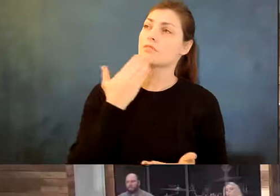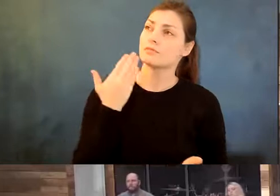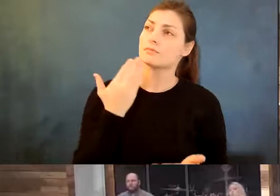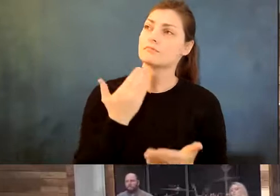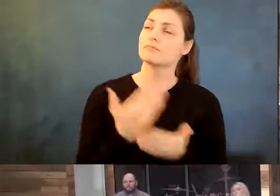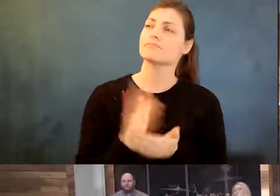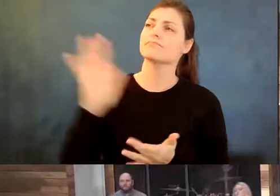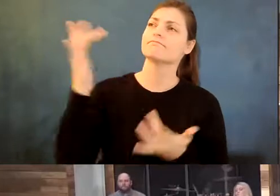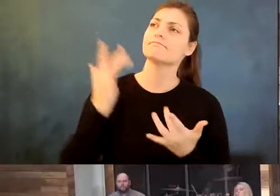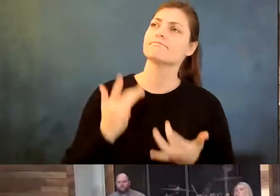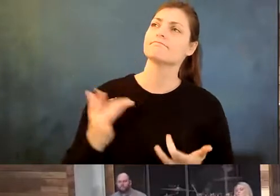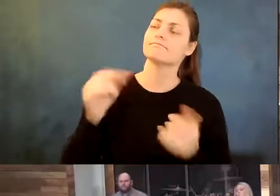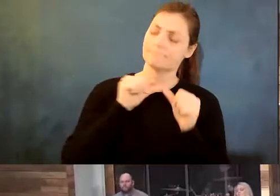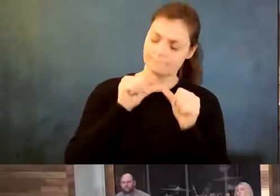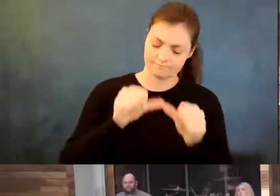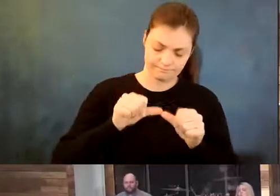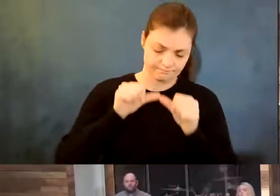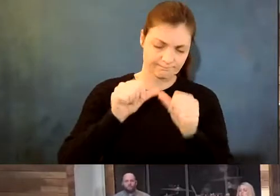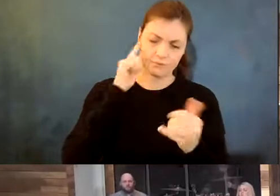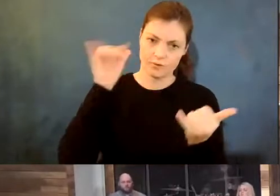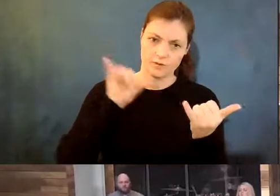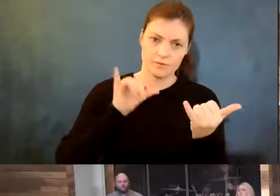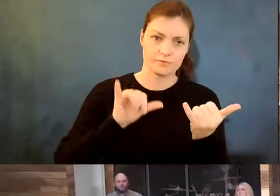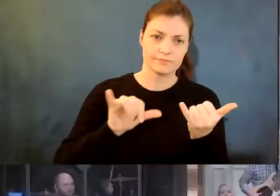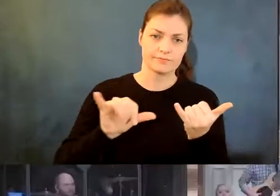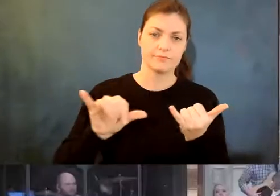good and your mercy endures forever.